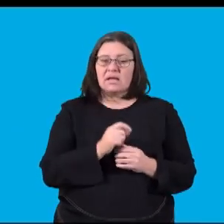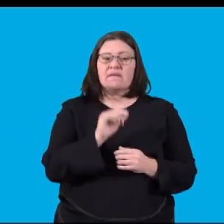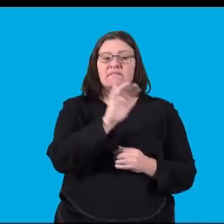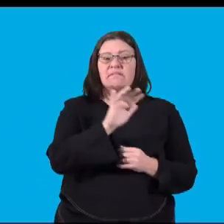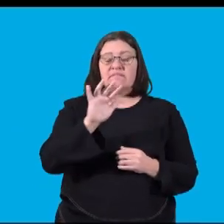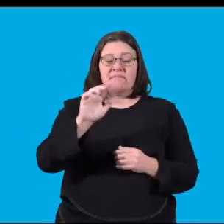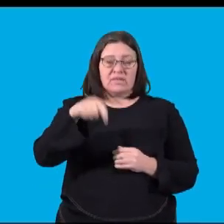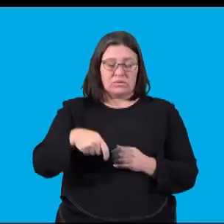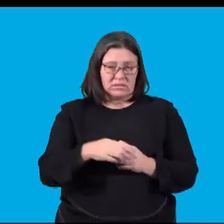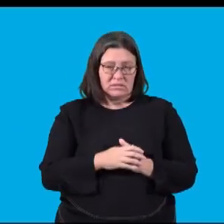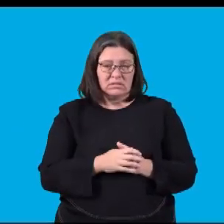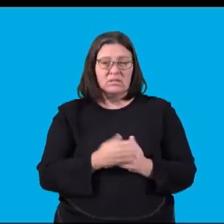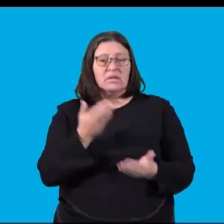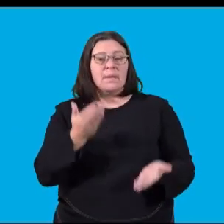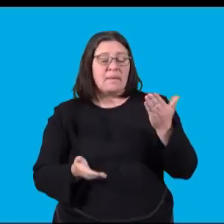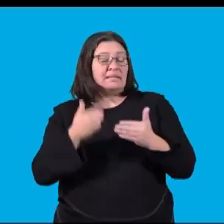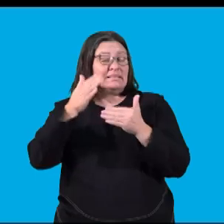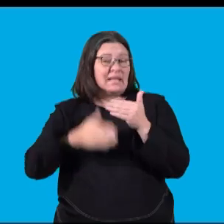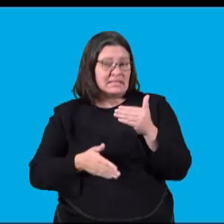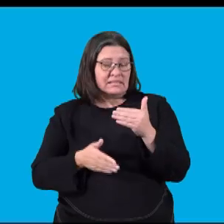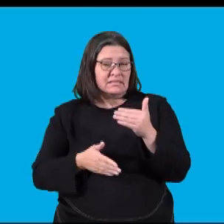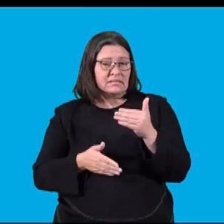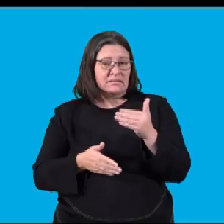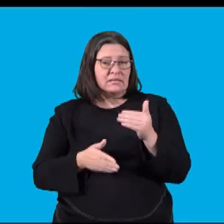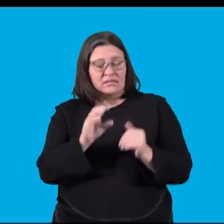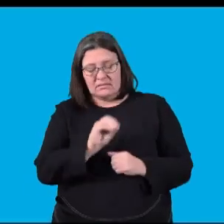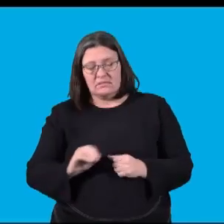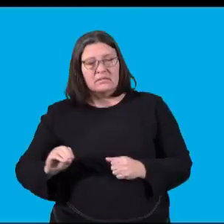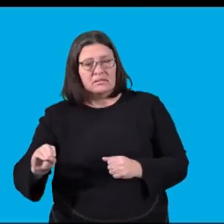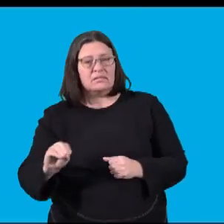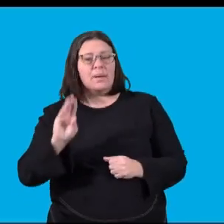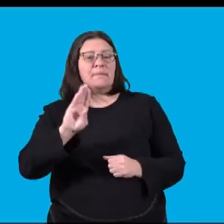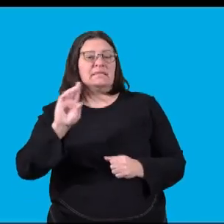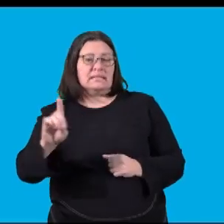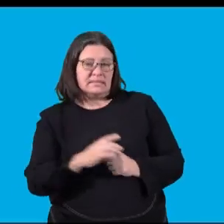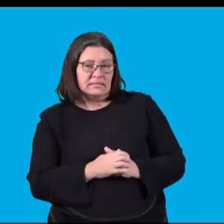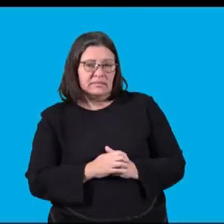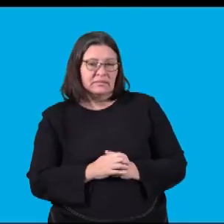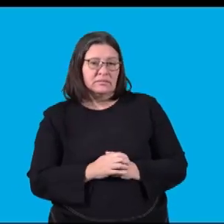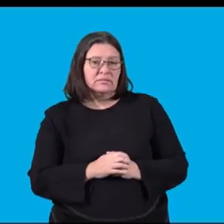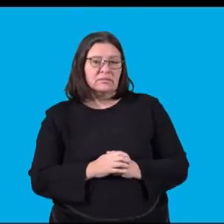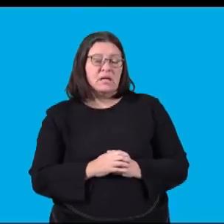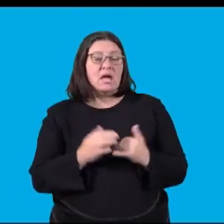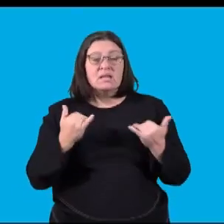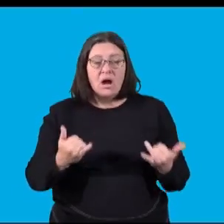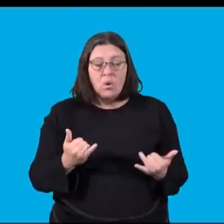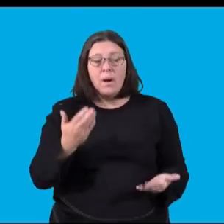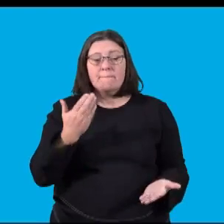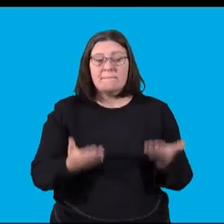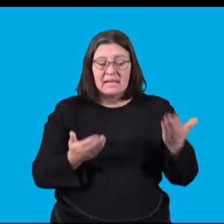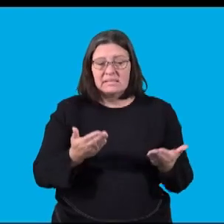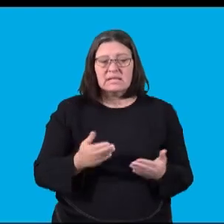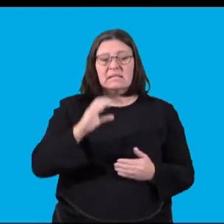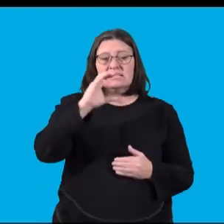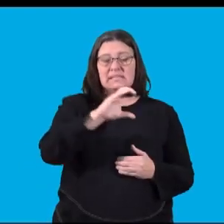my 55,000 there, then the balance at the end, I bring it here as balance BD. Then immediately it becomes